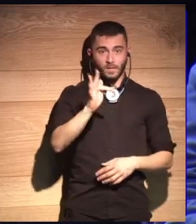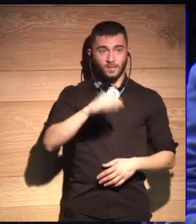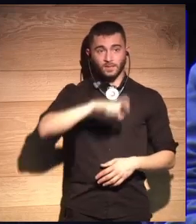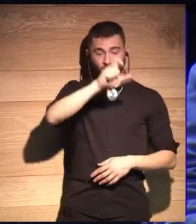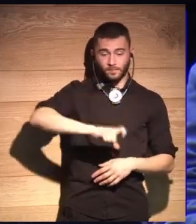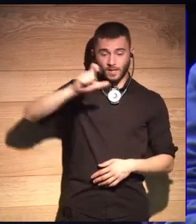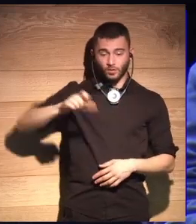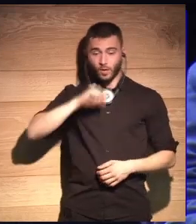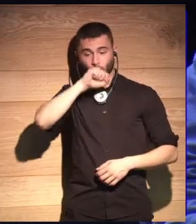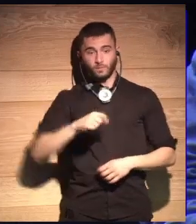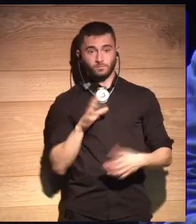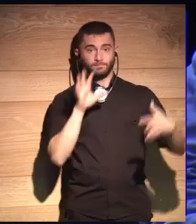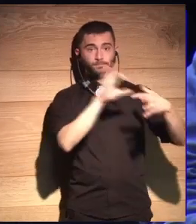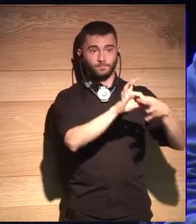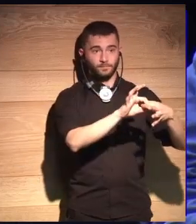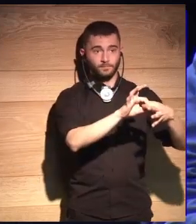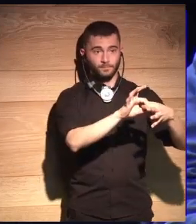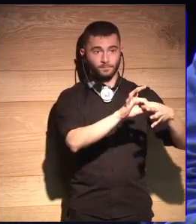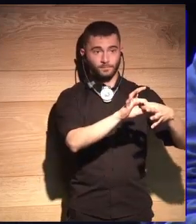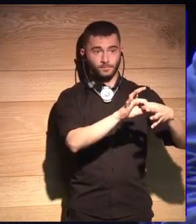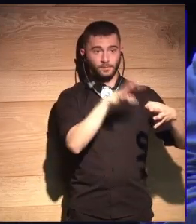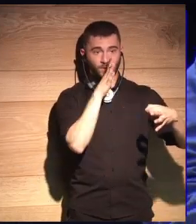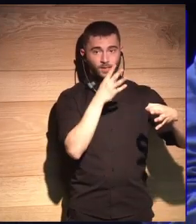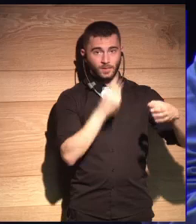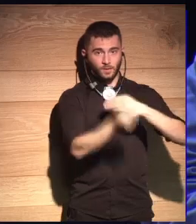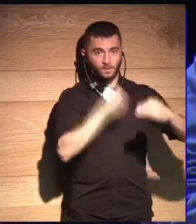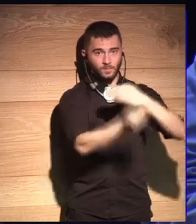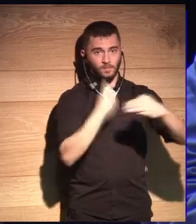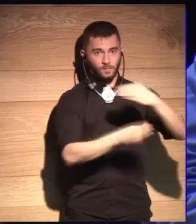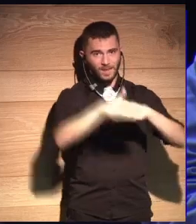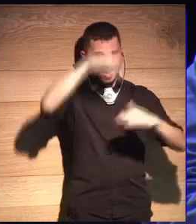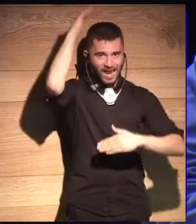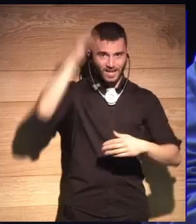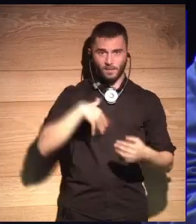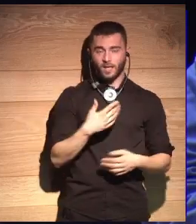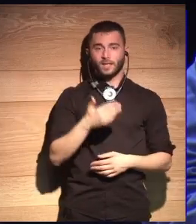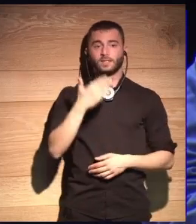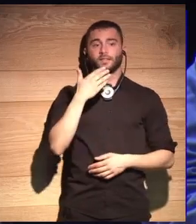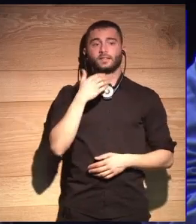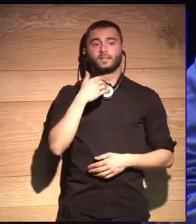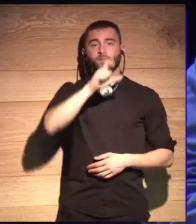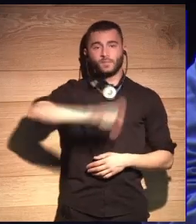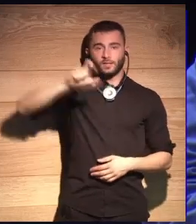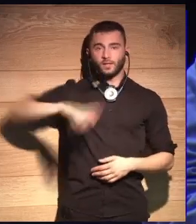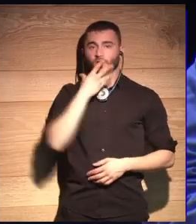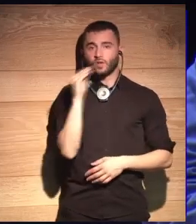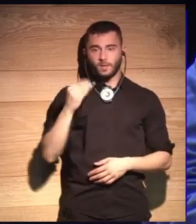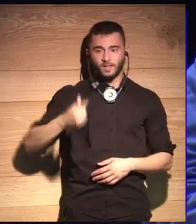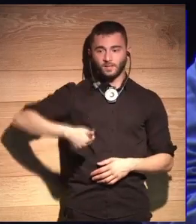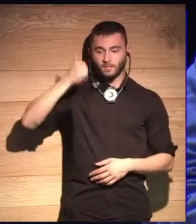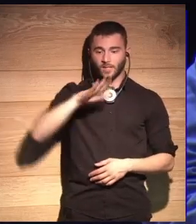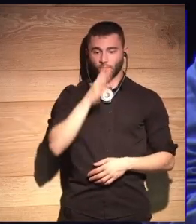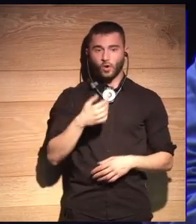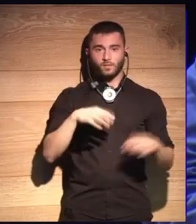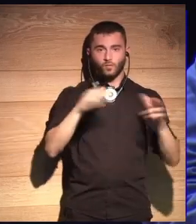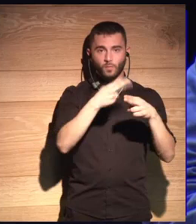to have classical parties, people linked to those parties from baby boomers upwards, and then younger people who do